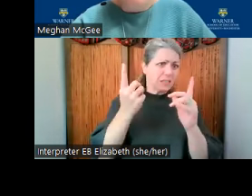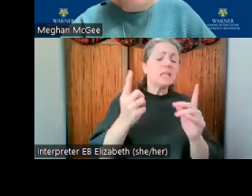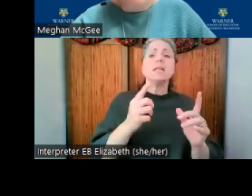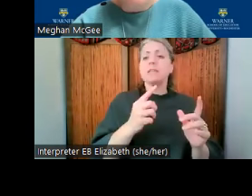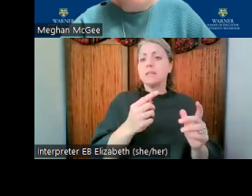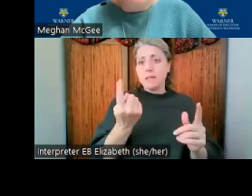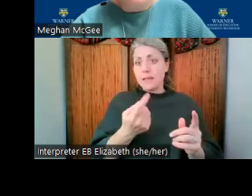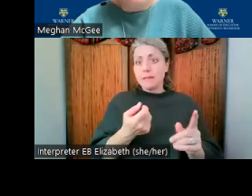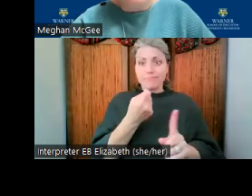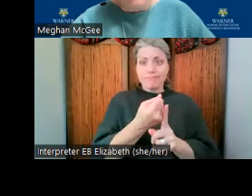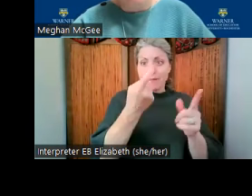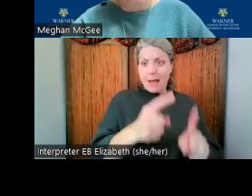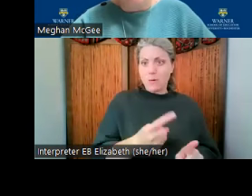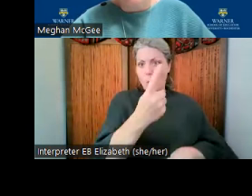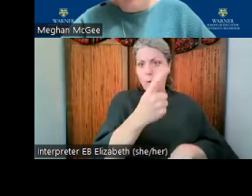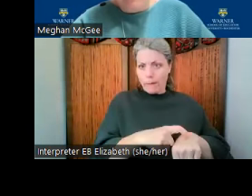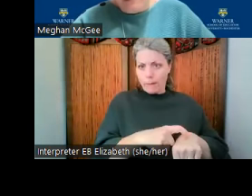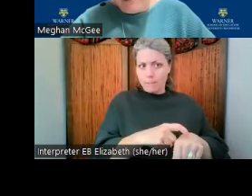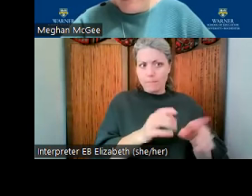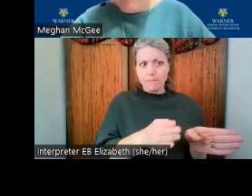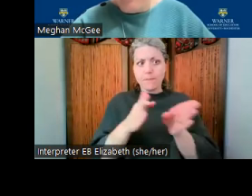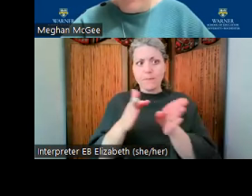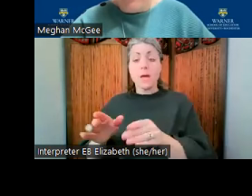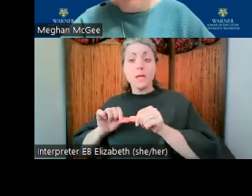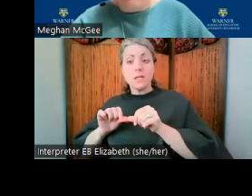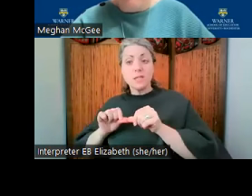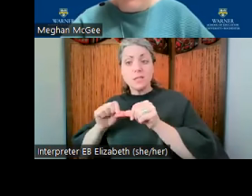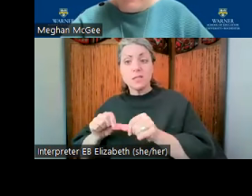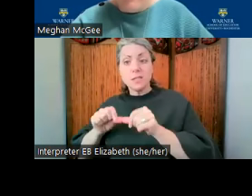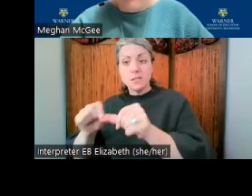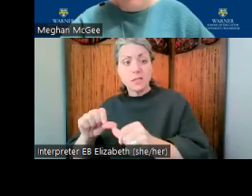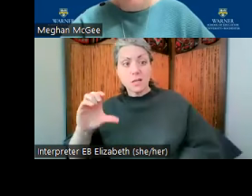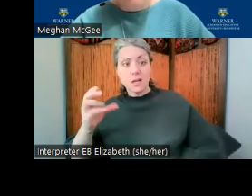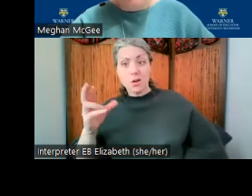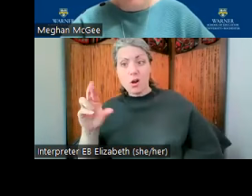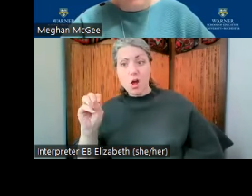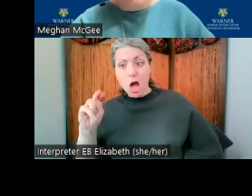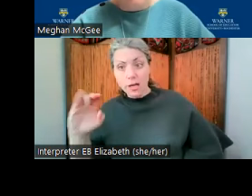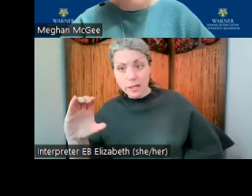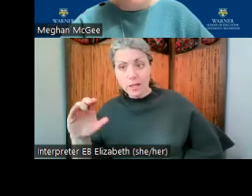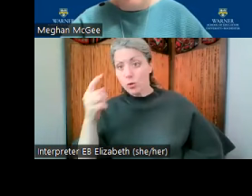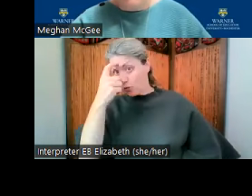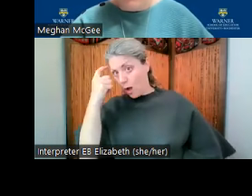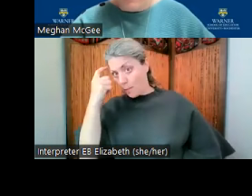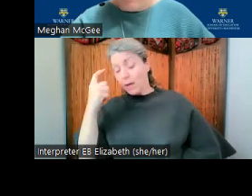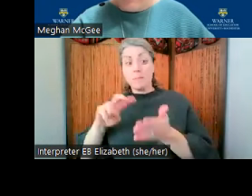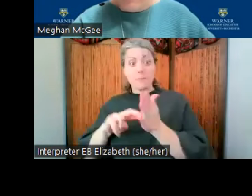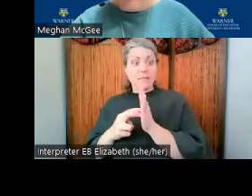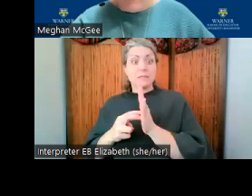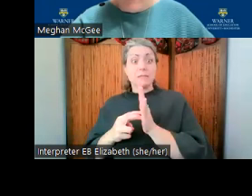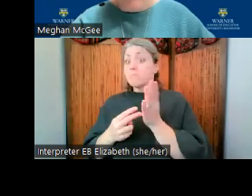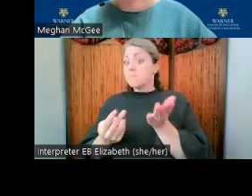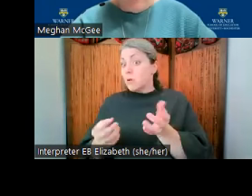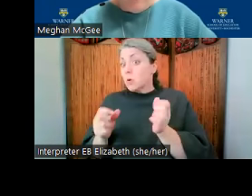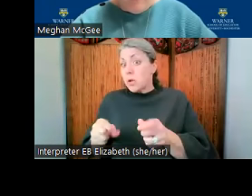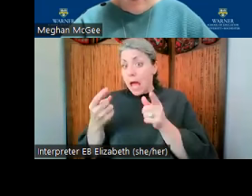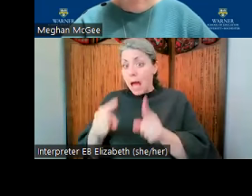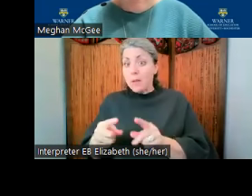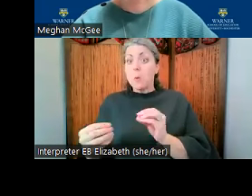literature refers to those things that happen more than once, so either repeated or sustains for a long period of